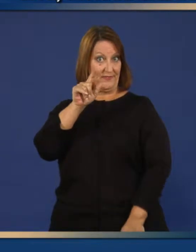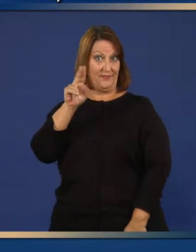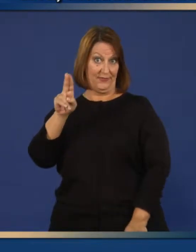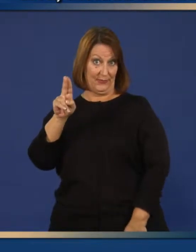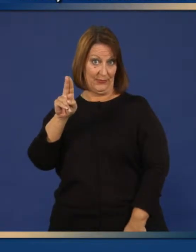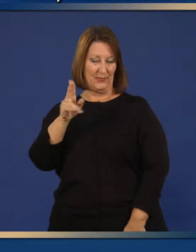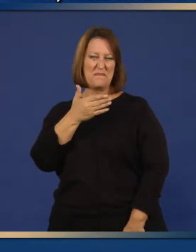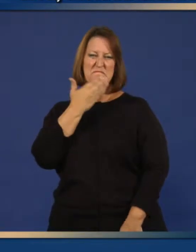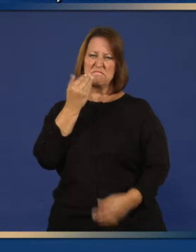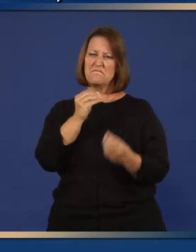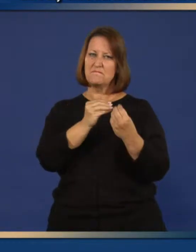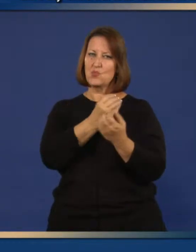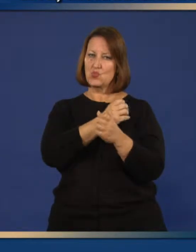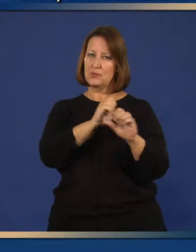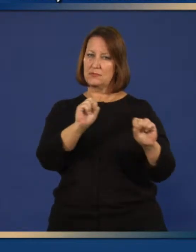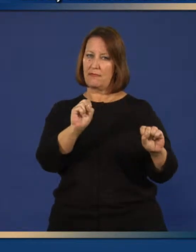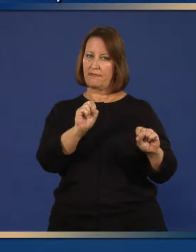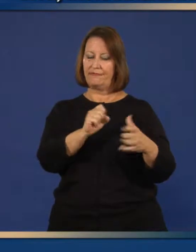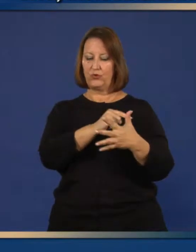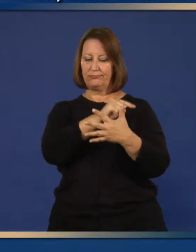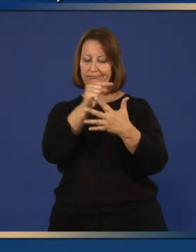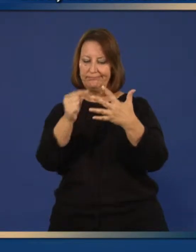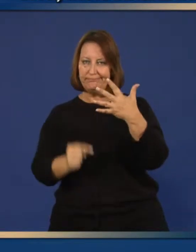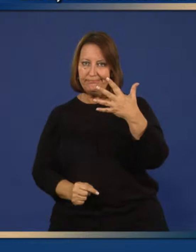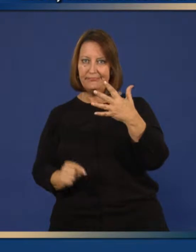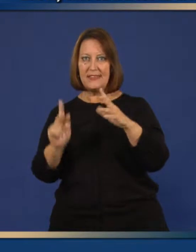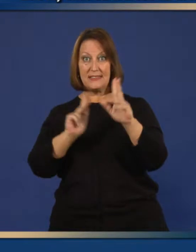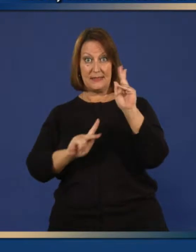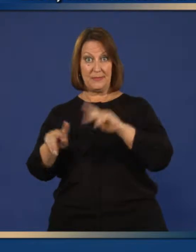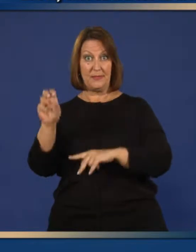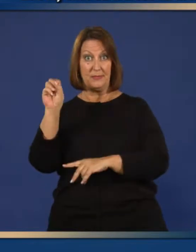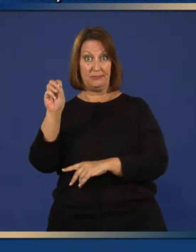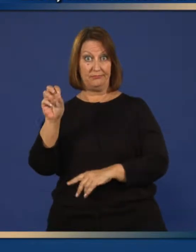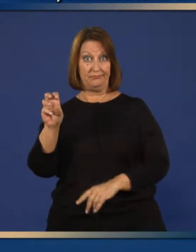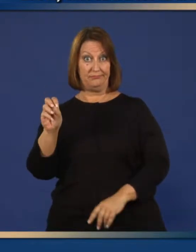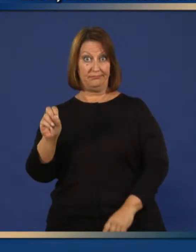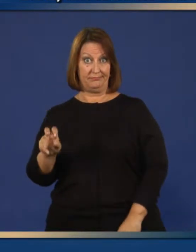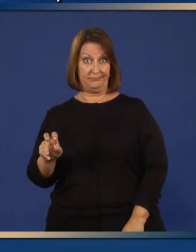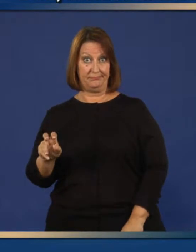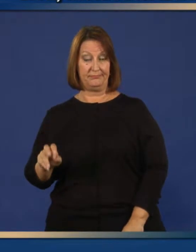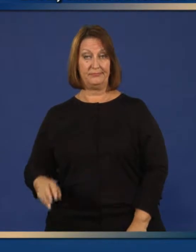inactivated vaccine, flu shot, instead.